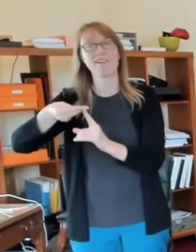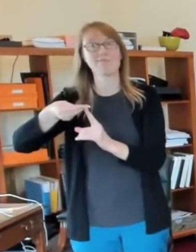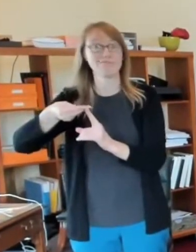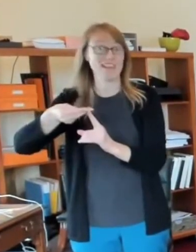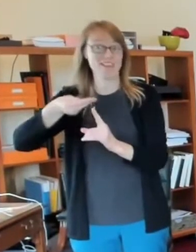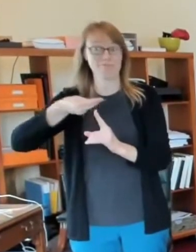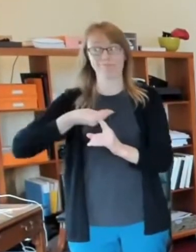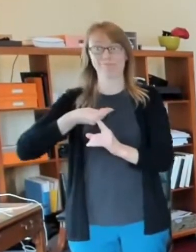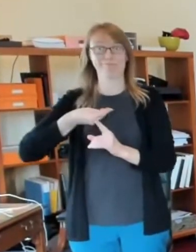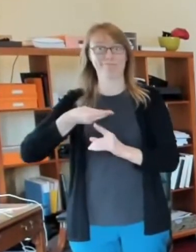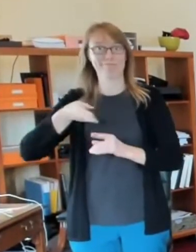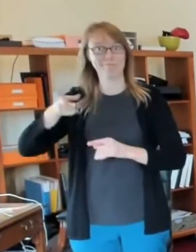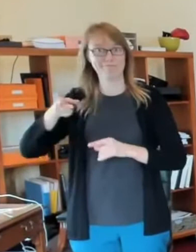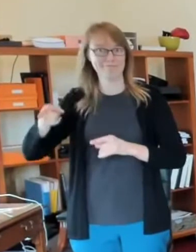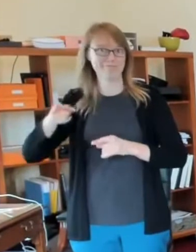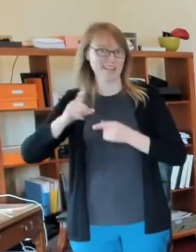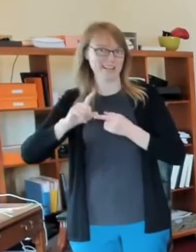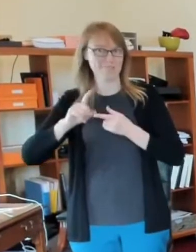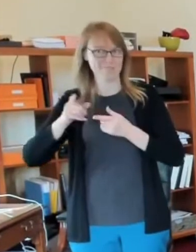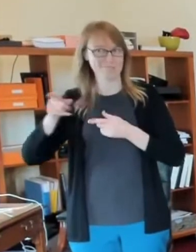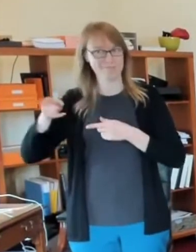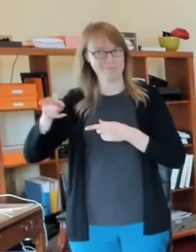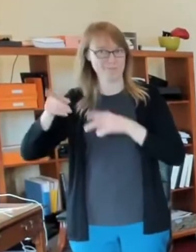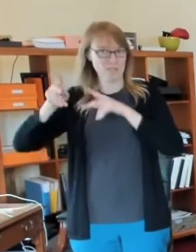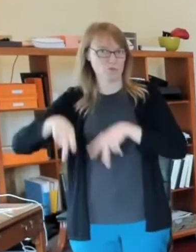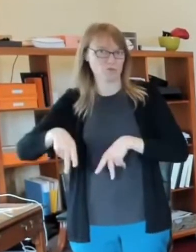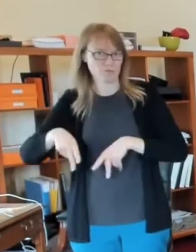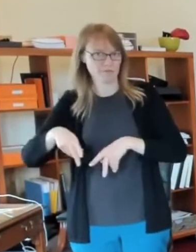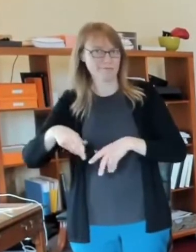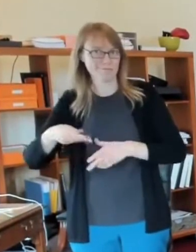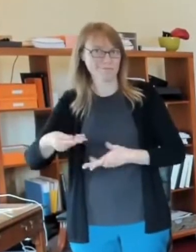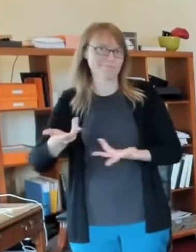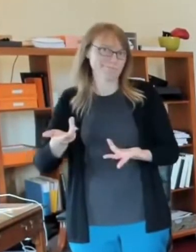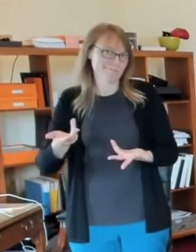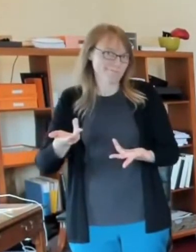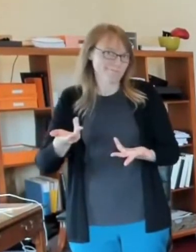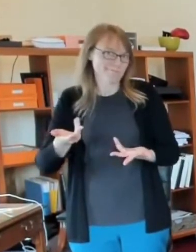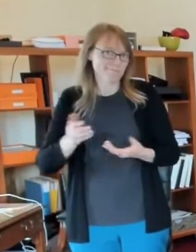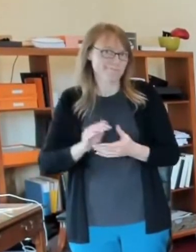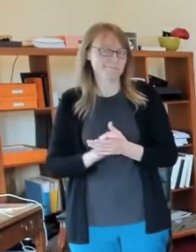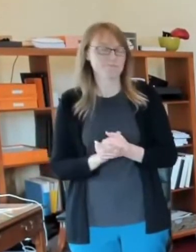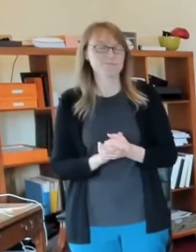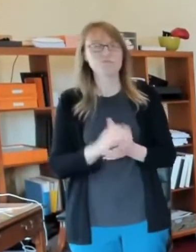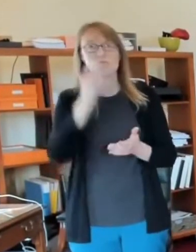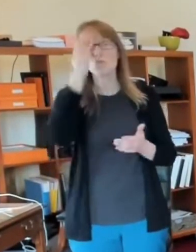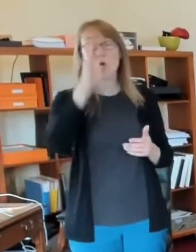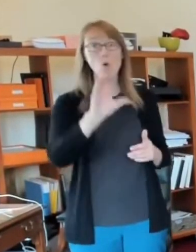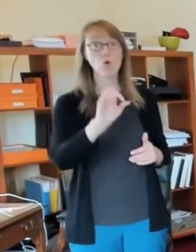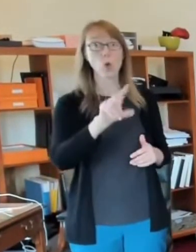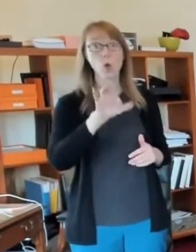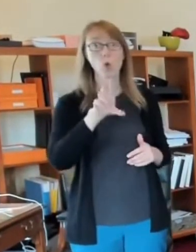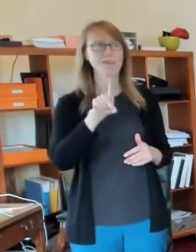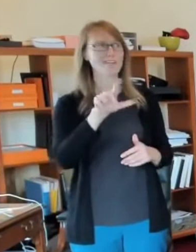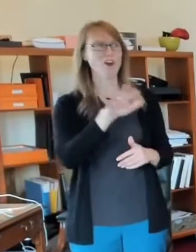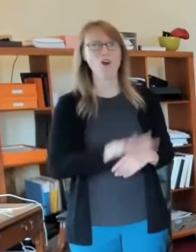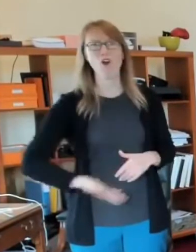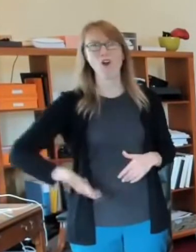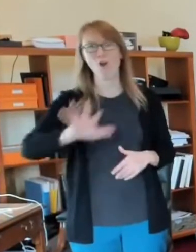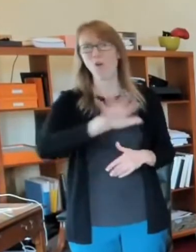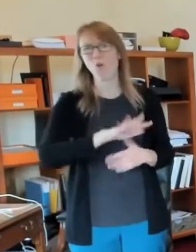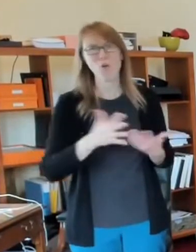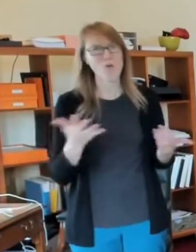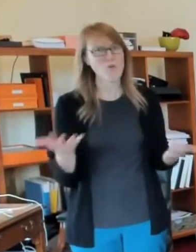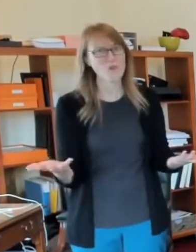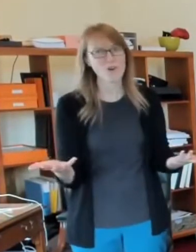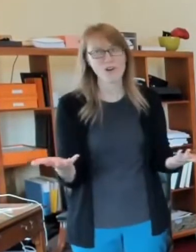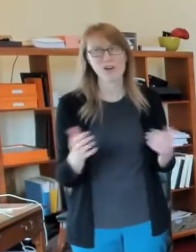COVID's everywhere. And how do we know that? Because we see restaurants and public spaces that say we're